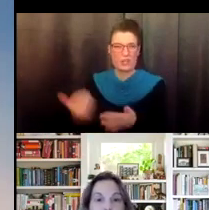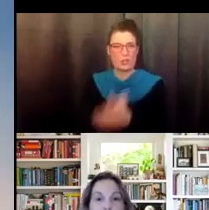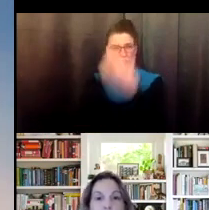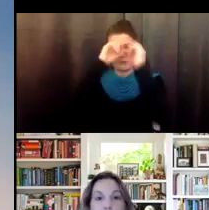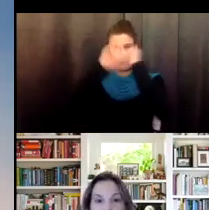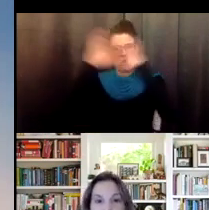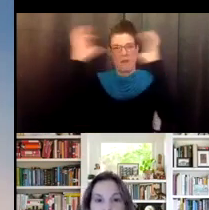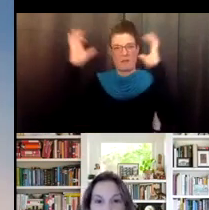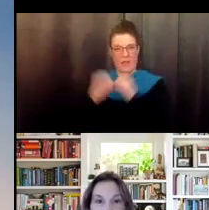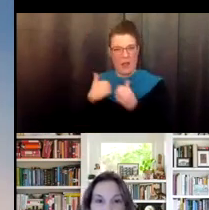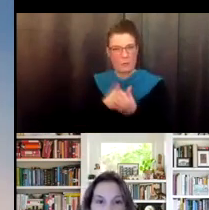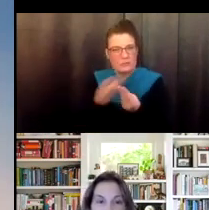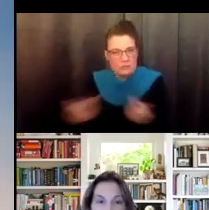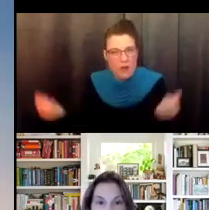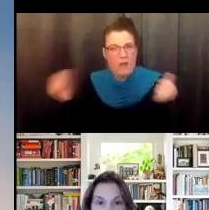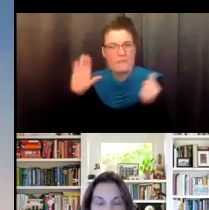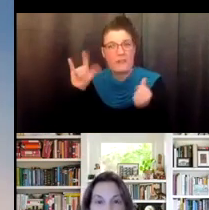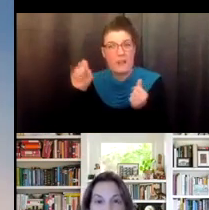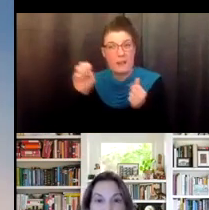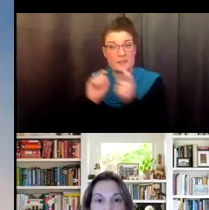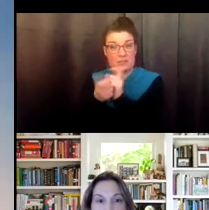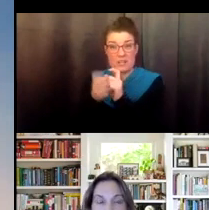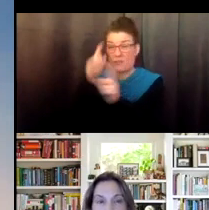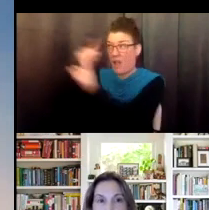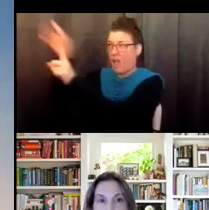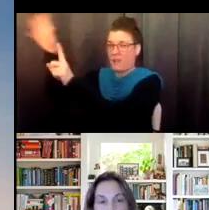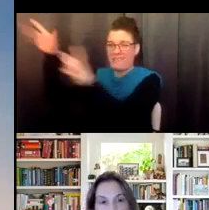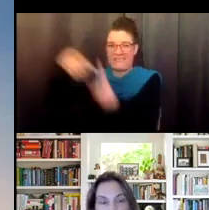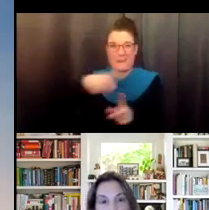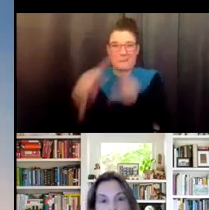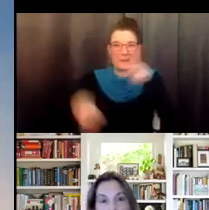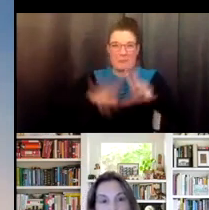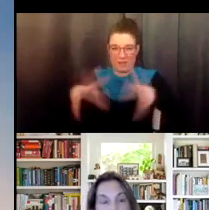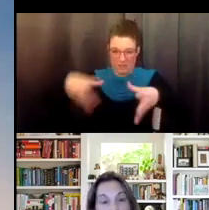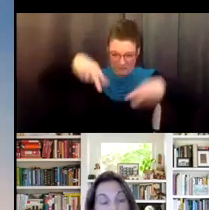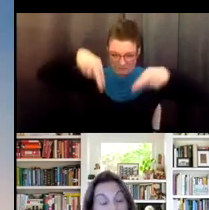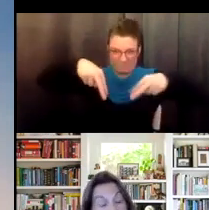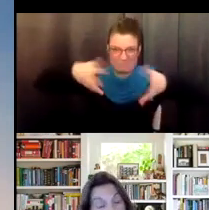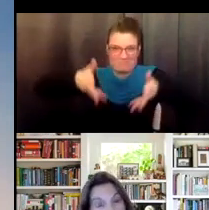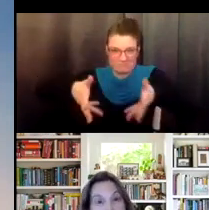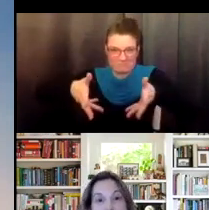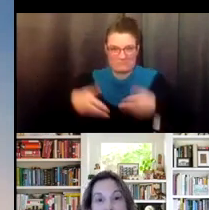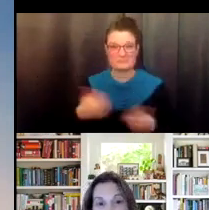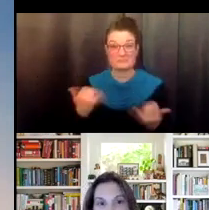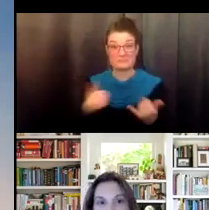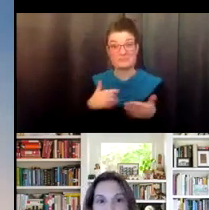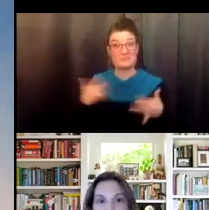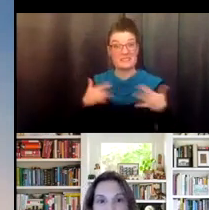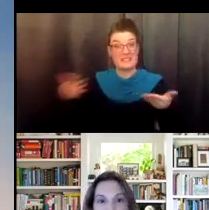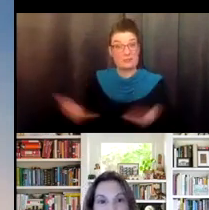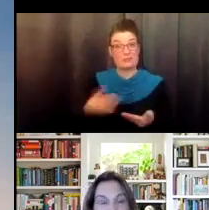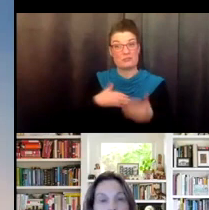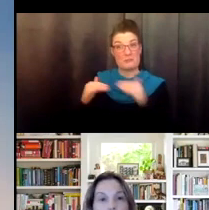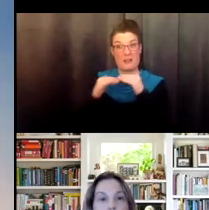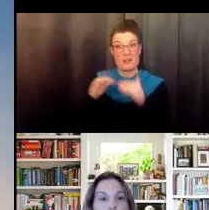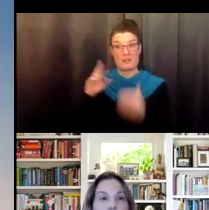climate change, placing people in the middle. So next, I'm excited to introduce my colleague, Rich